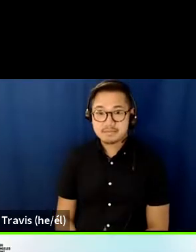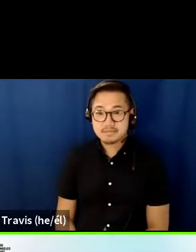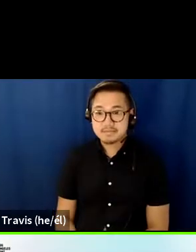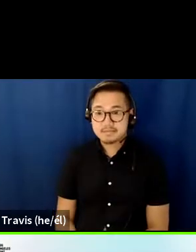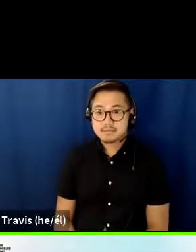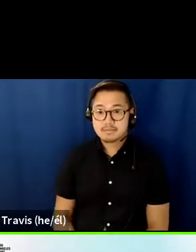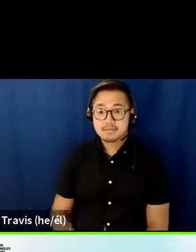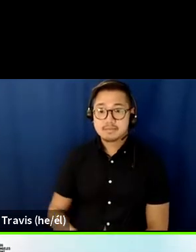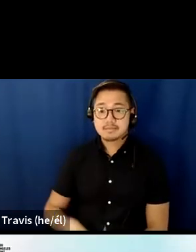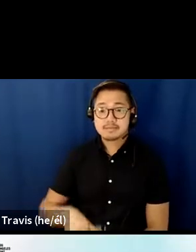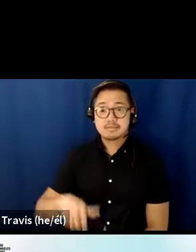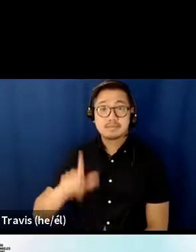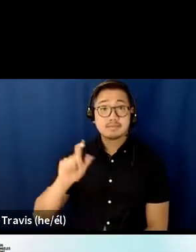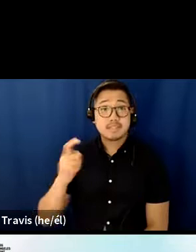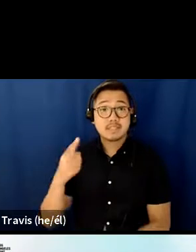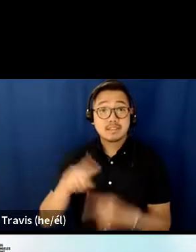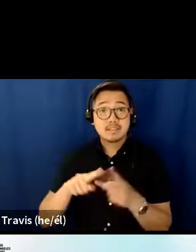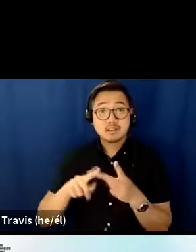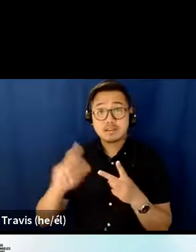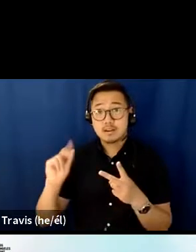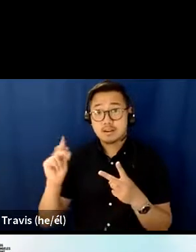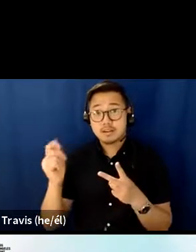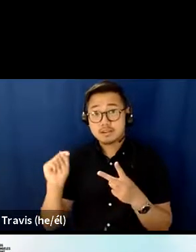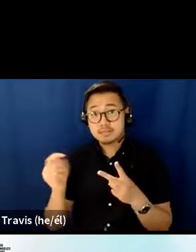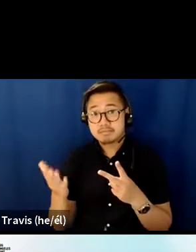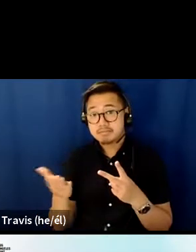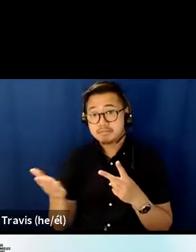Lex, August.